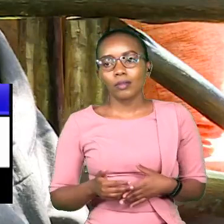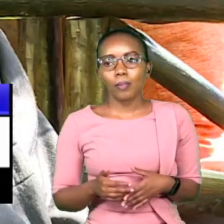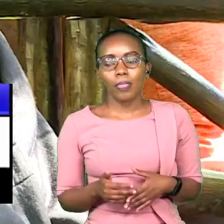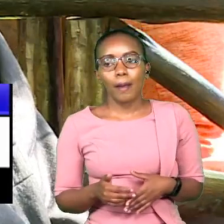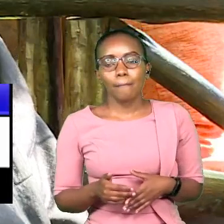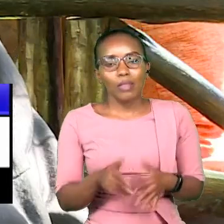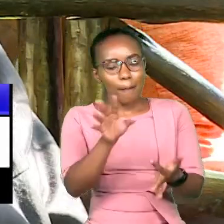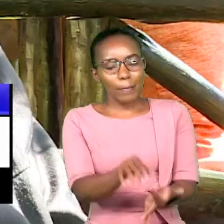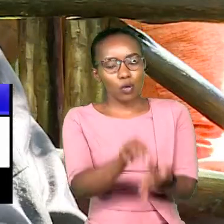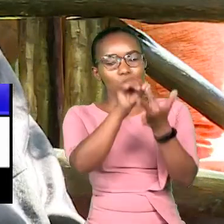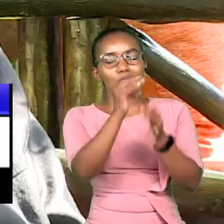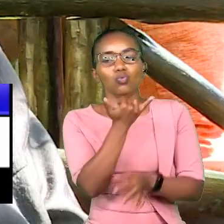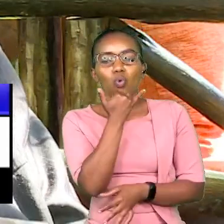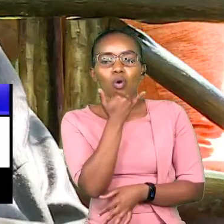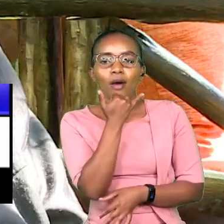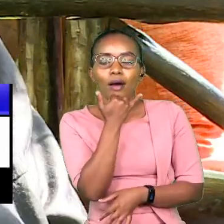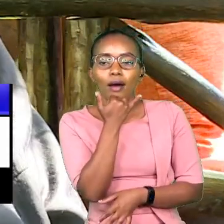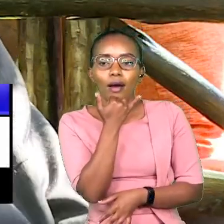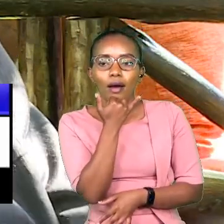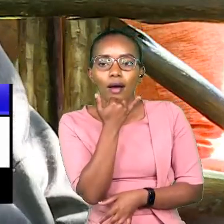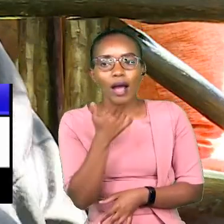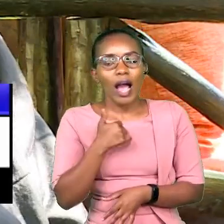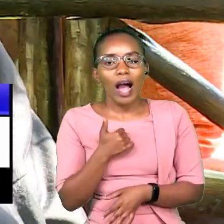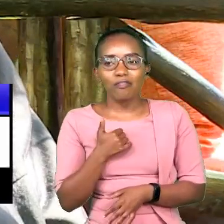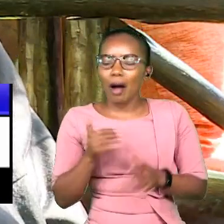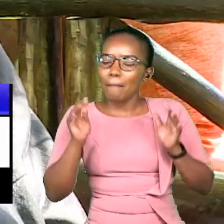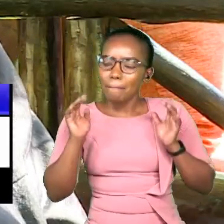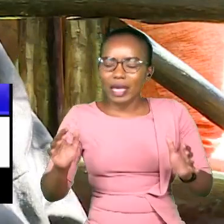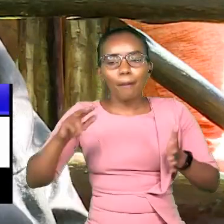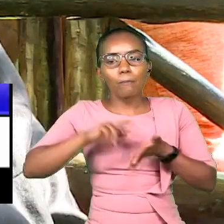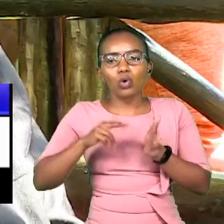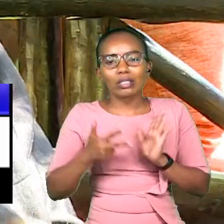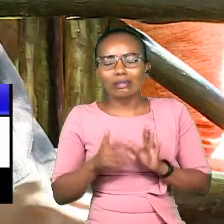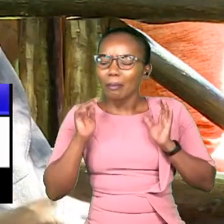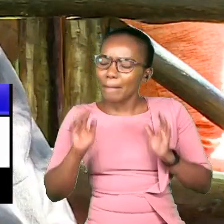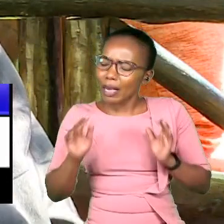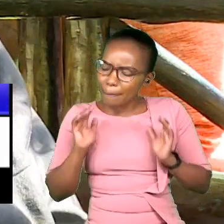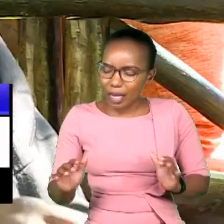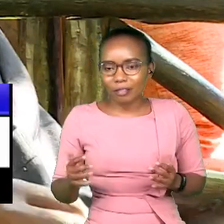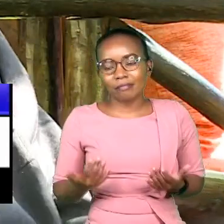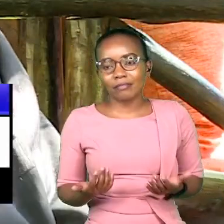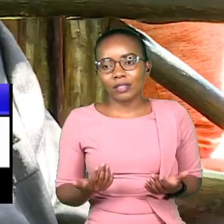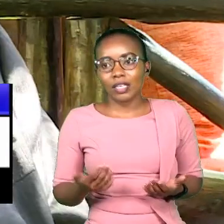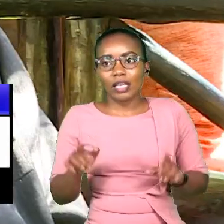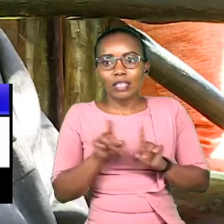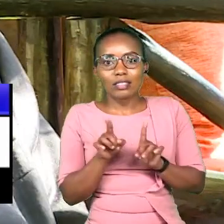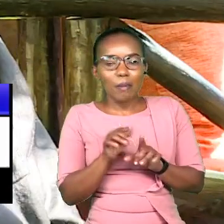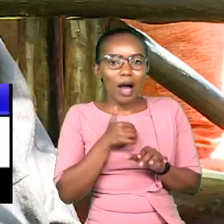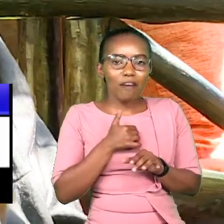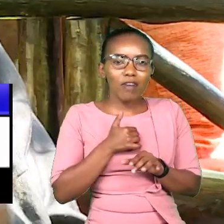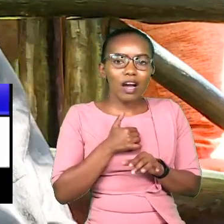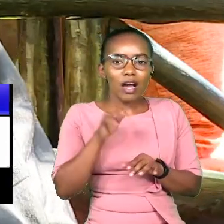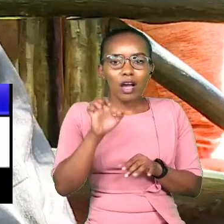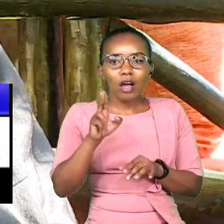wrong priorities. You have all these big infrastructural projects. You have, the Eurobond